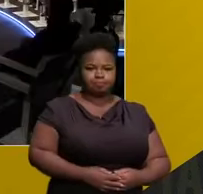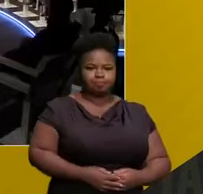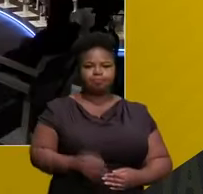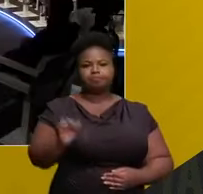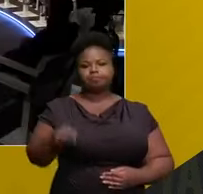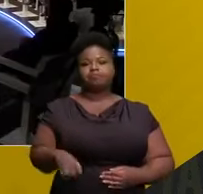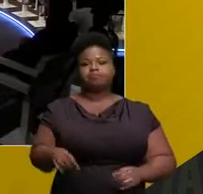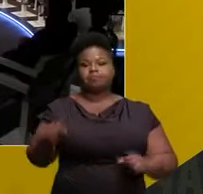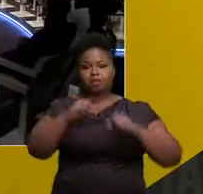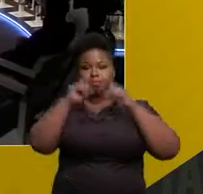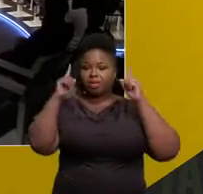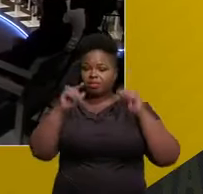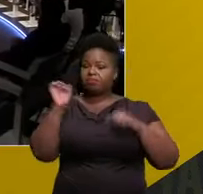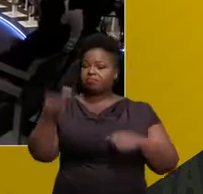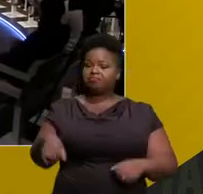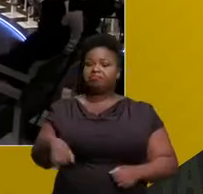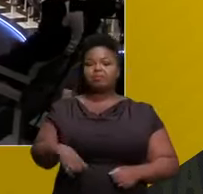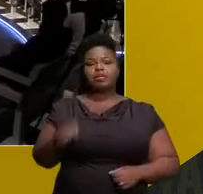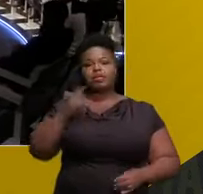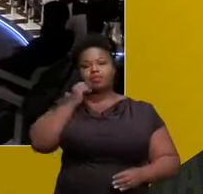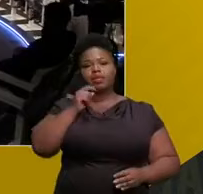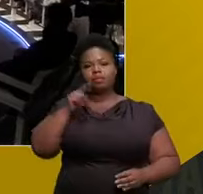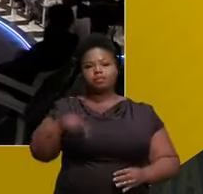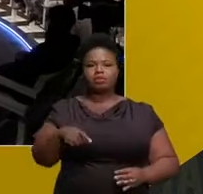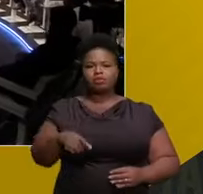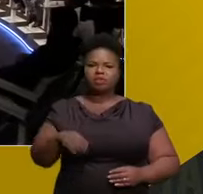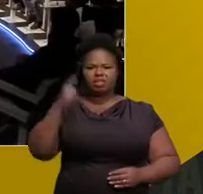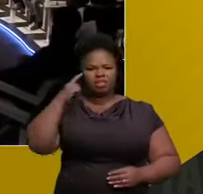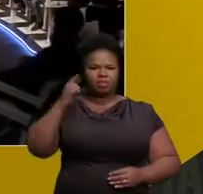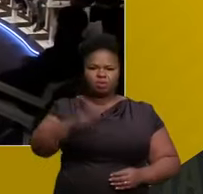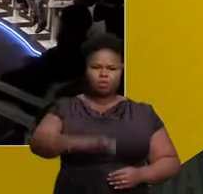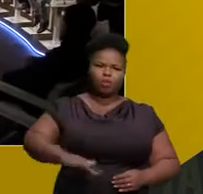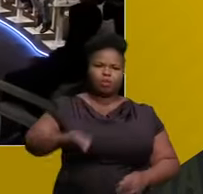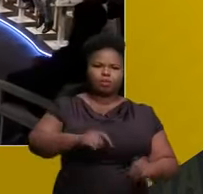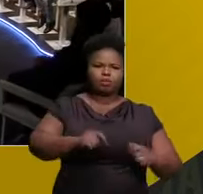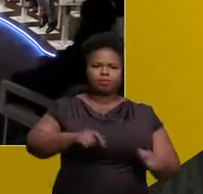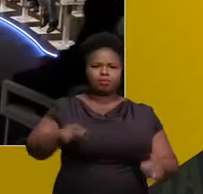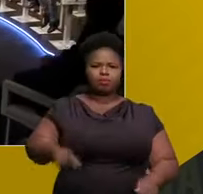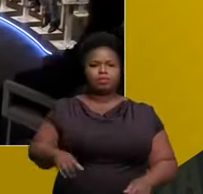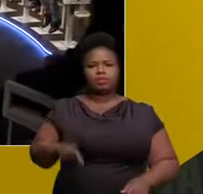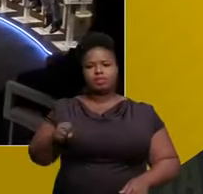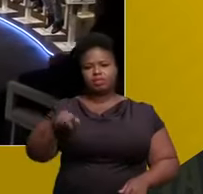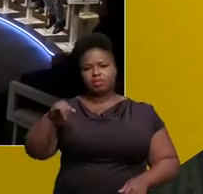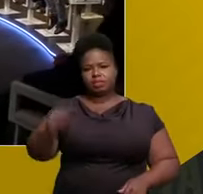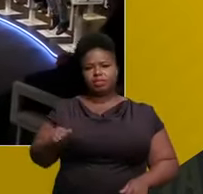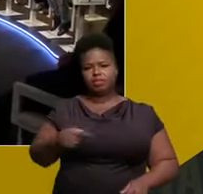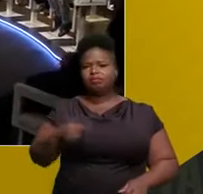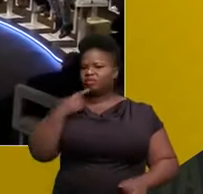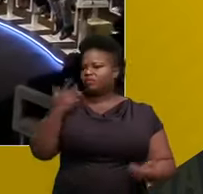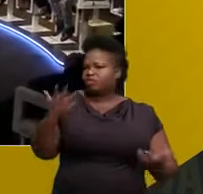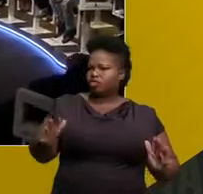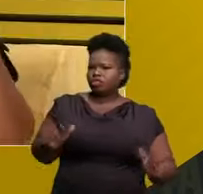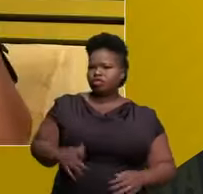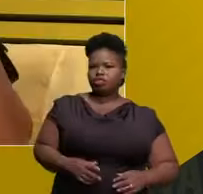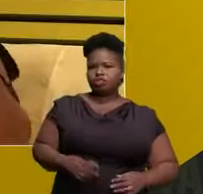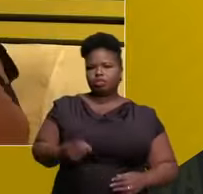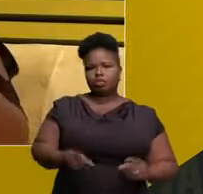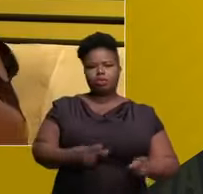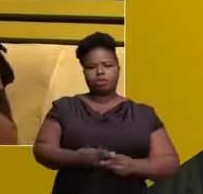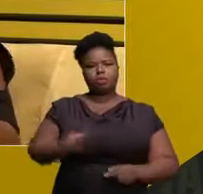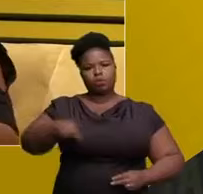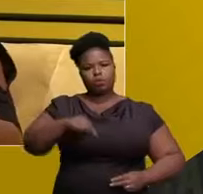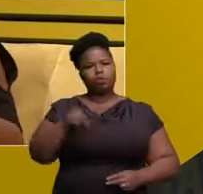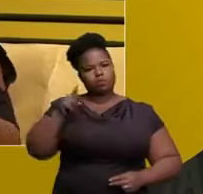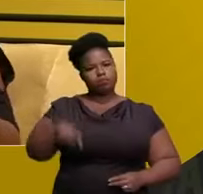is amazing. Men need to step up, but I think it's everybody that needs to step up at the end of the day. And I think Sia has put it out there. We all have to